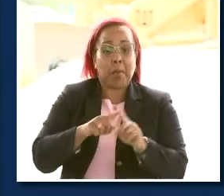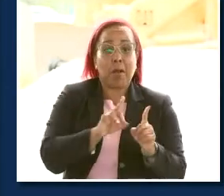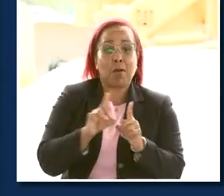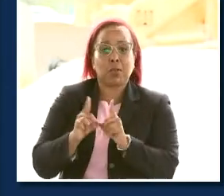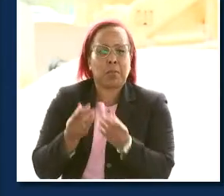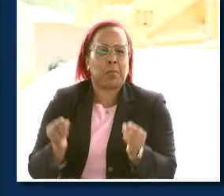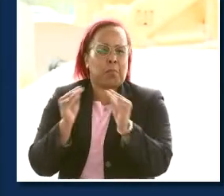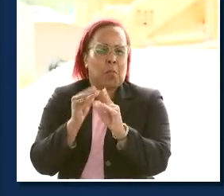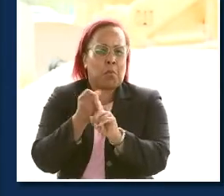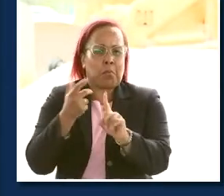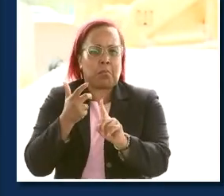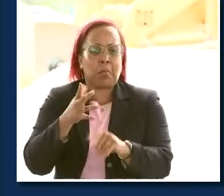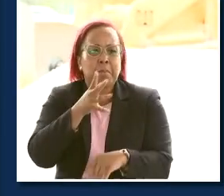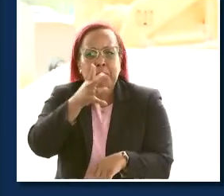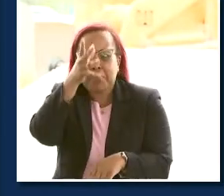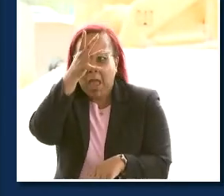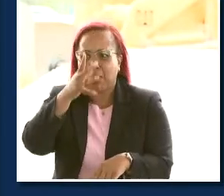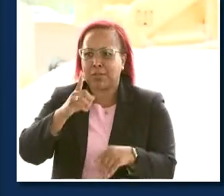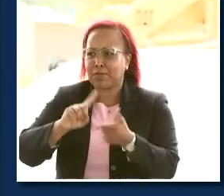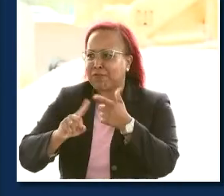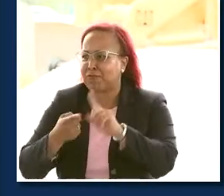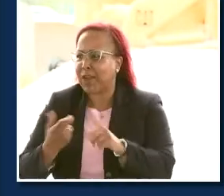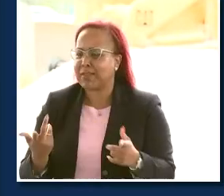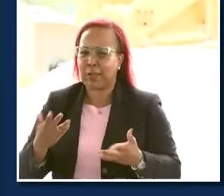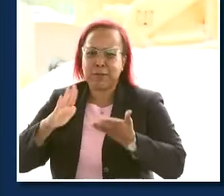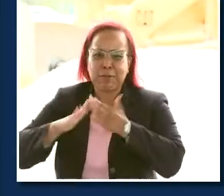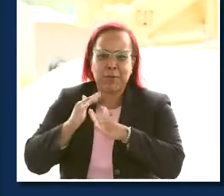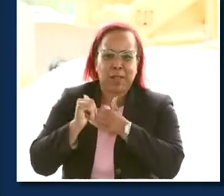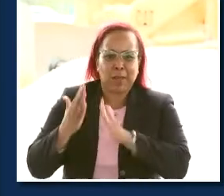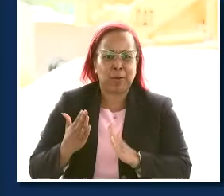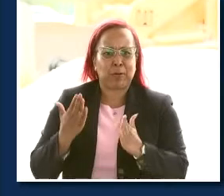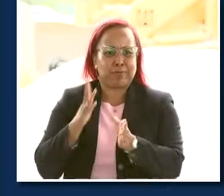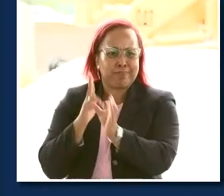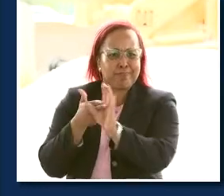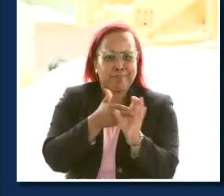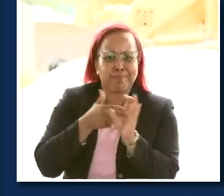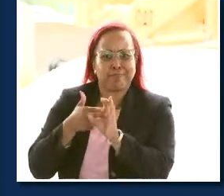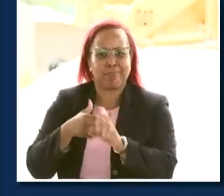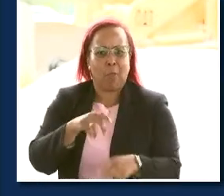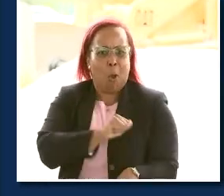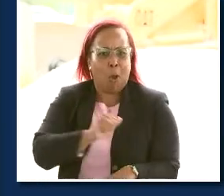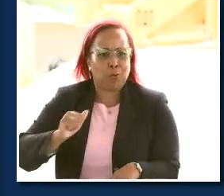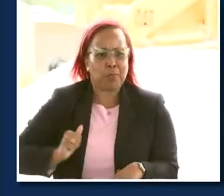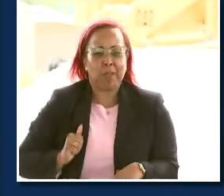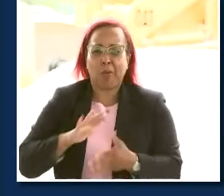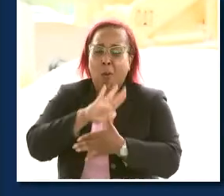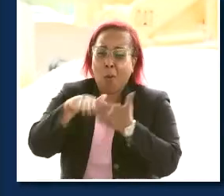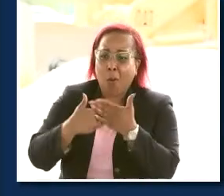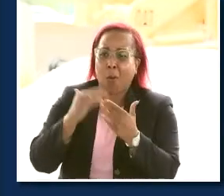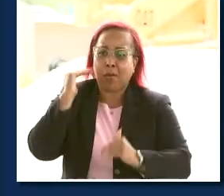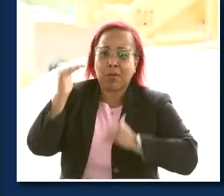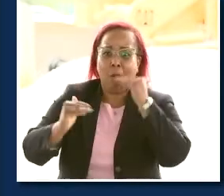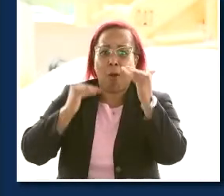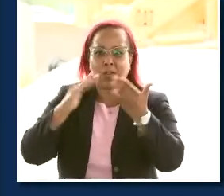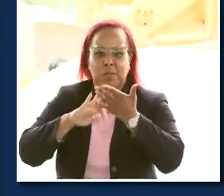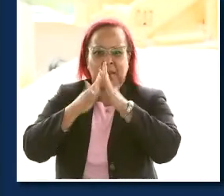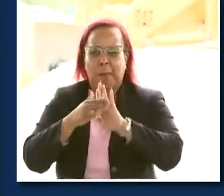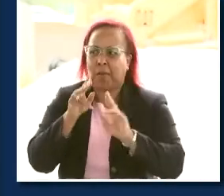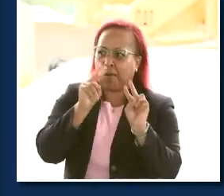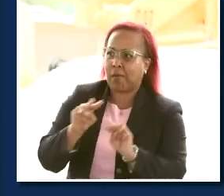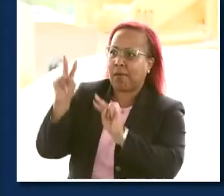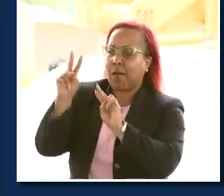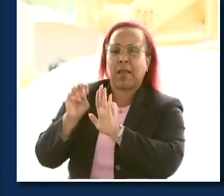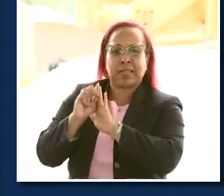much more. It means parents and friends and community leaders and stakeholders and aldermen and all adults being examples for